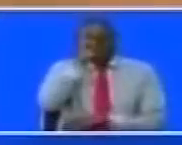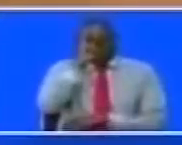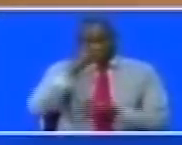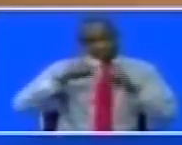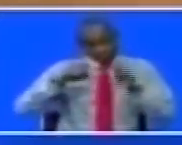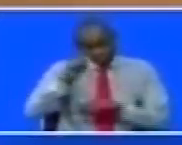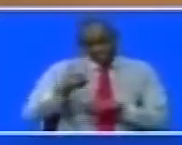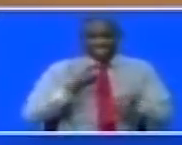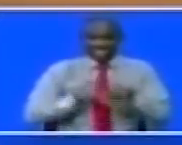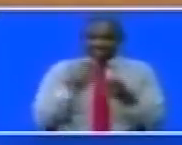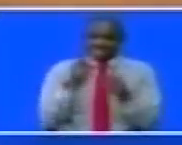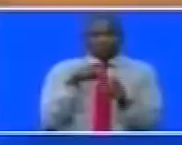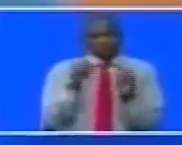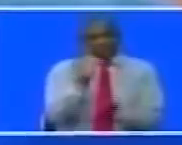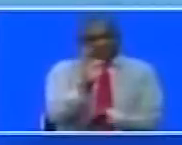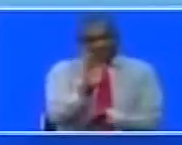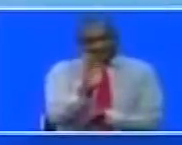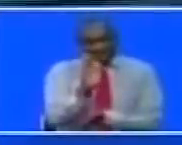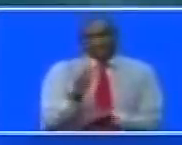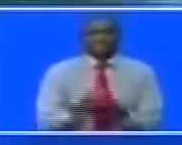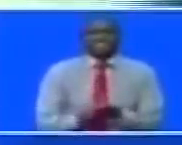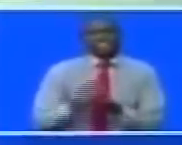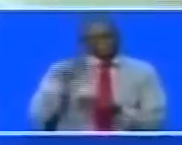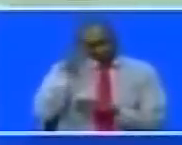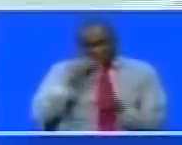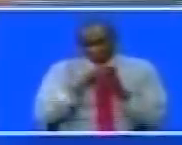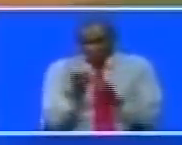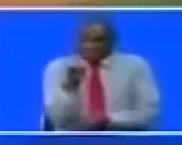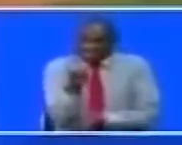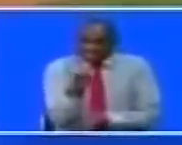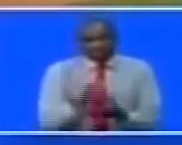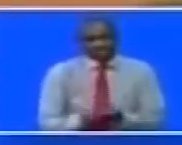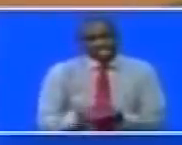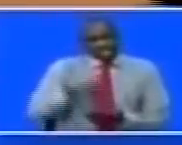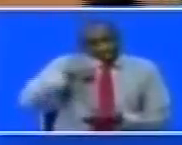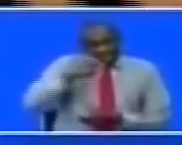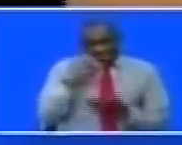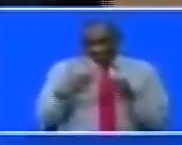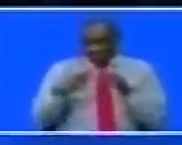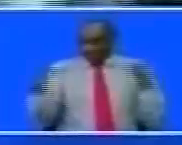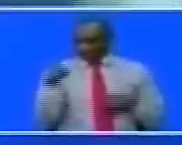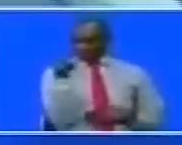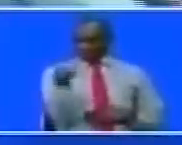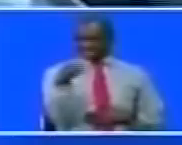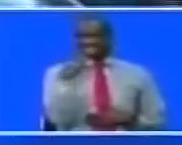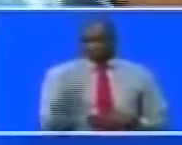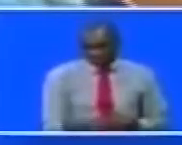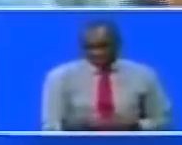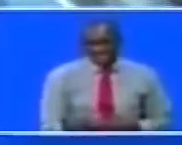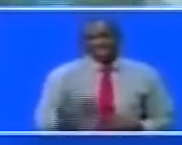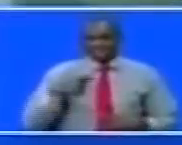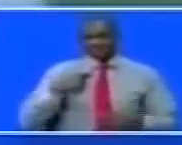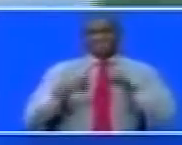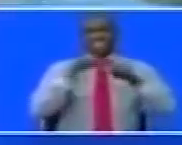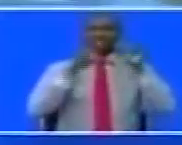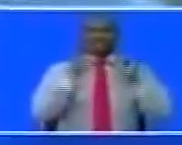video containing his remarks was aired widely through social media. Kabogo's utterances that targeted the opposition seemed to imply uncircumcised